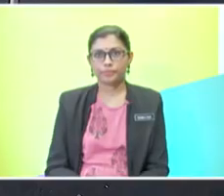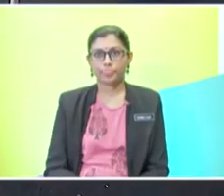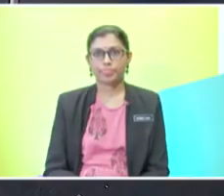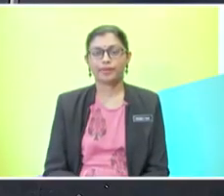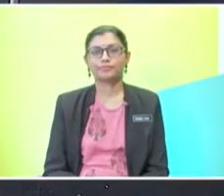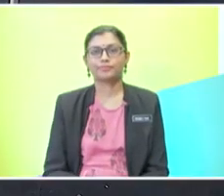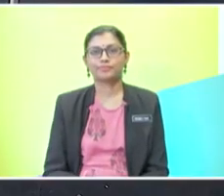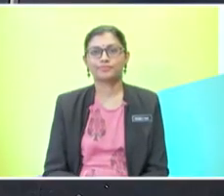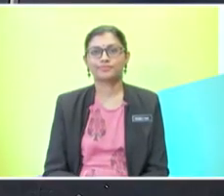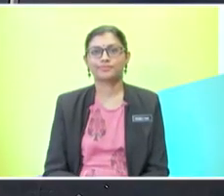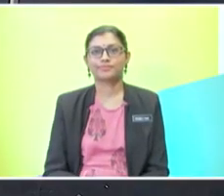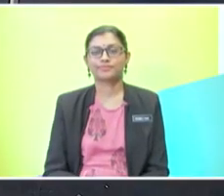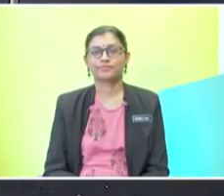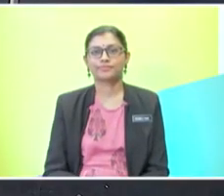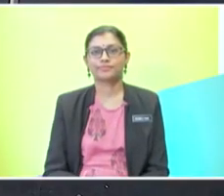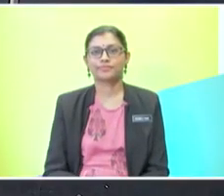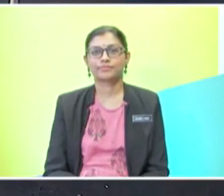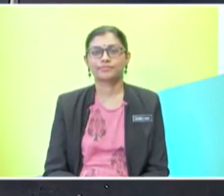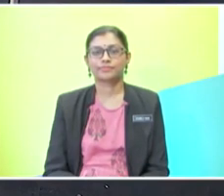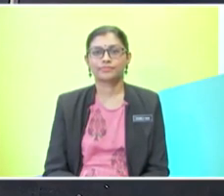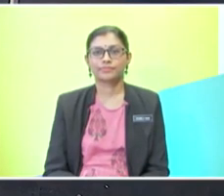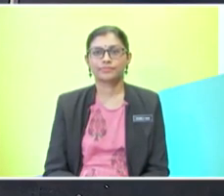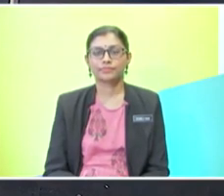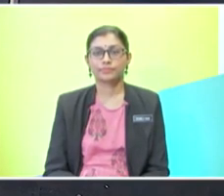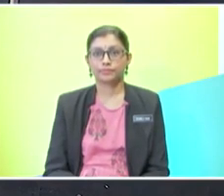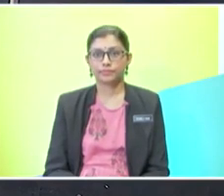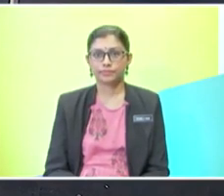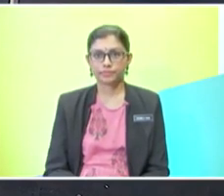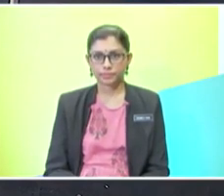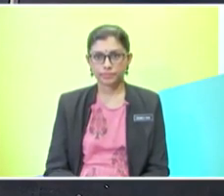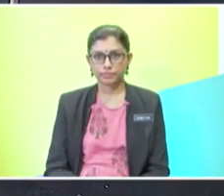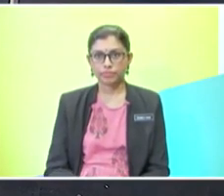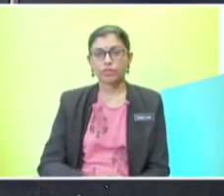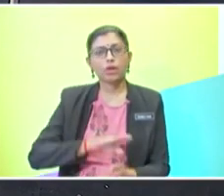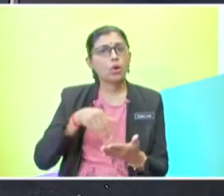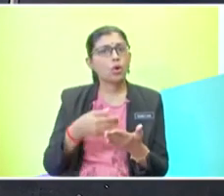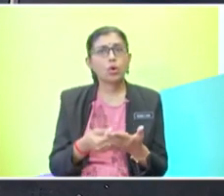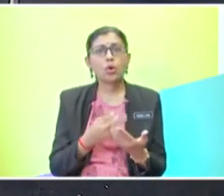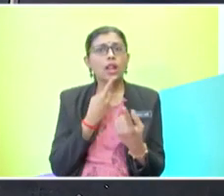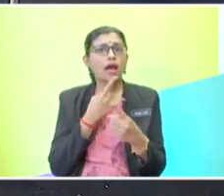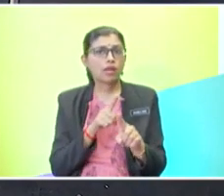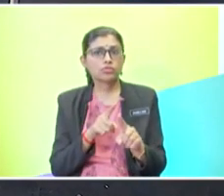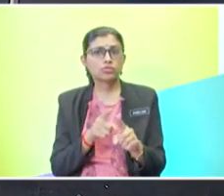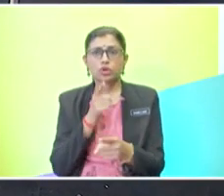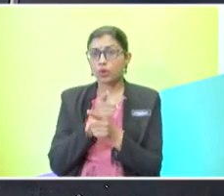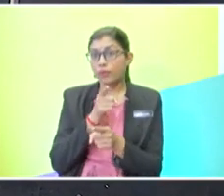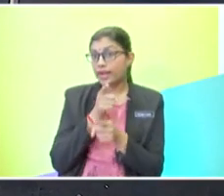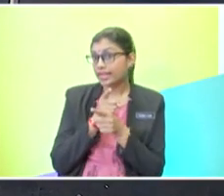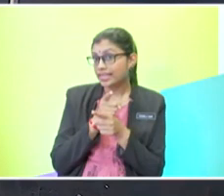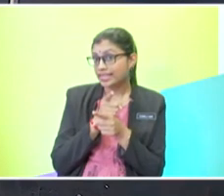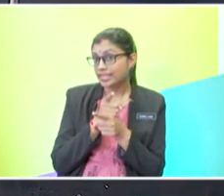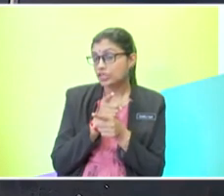pizza. All right. So because our friends can answer three questions just now, three rounds, we went with them.